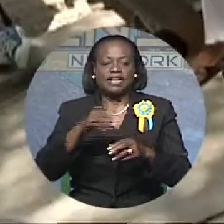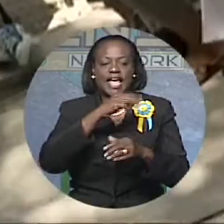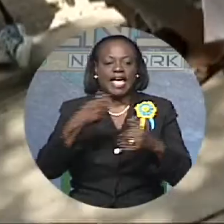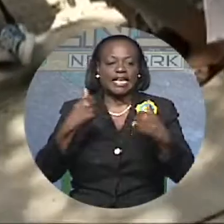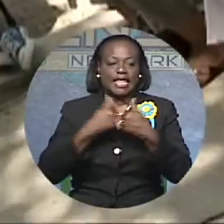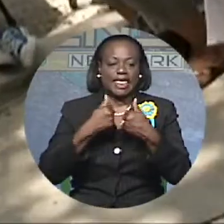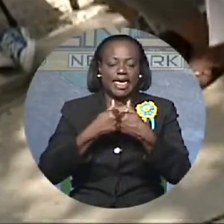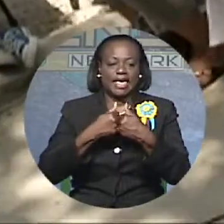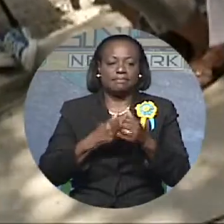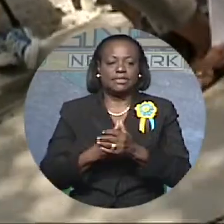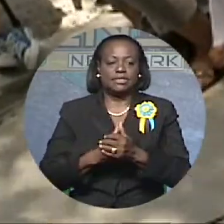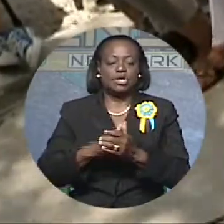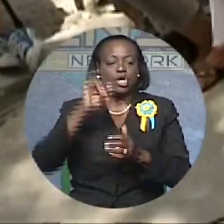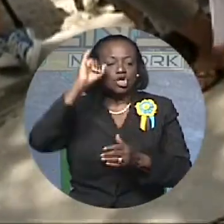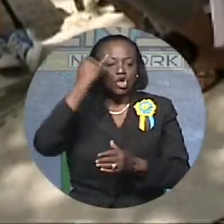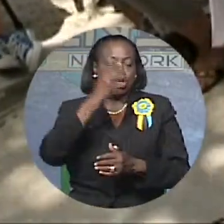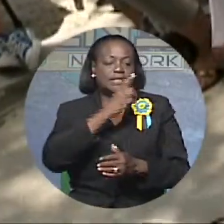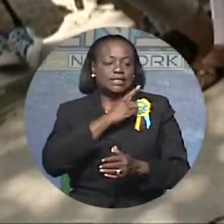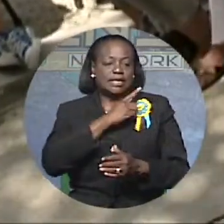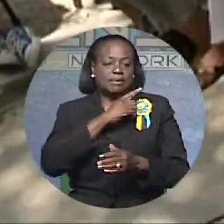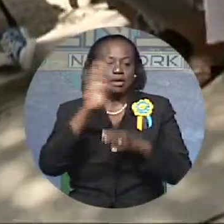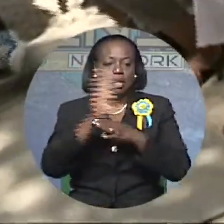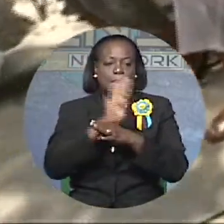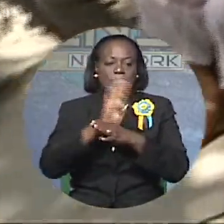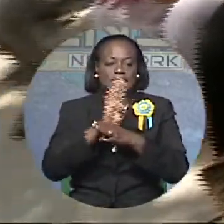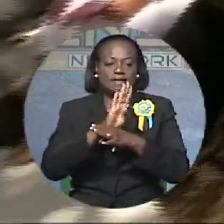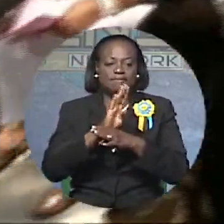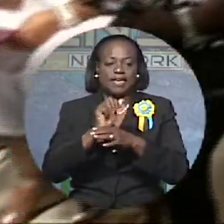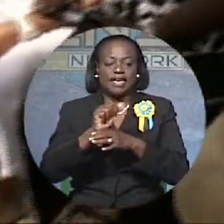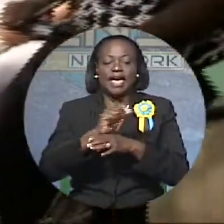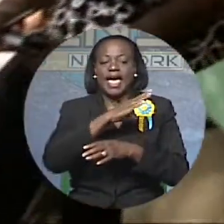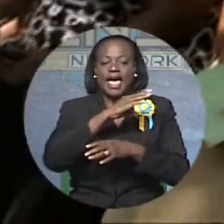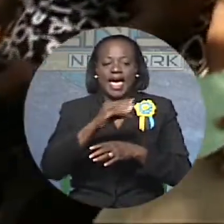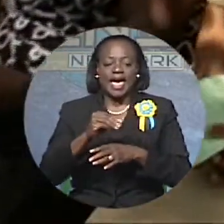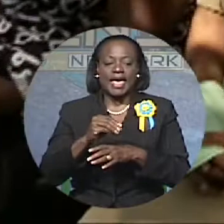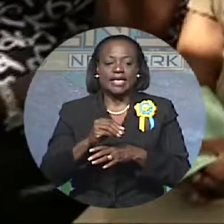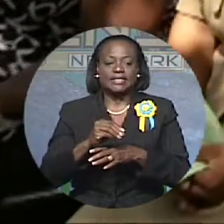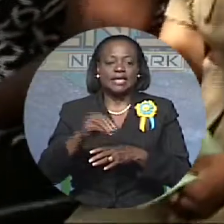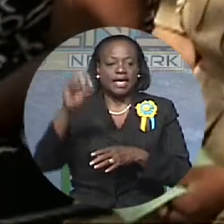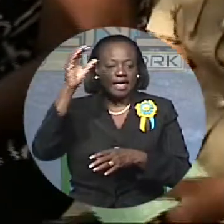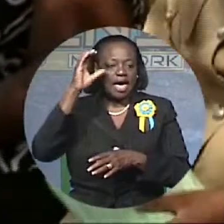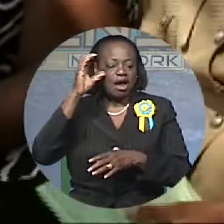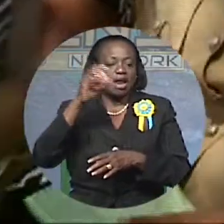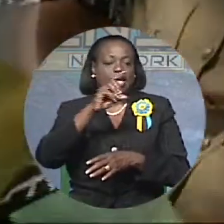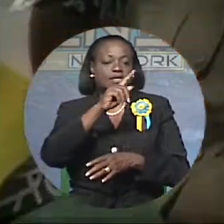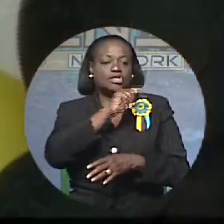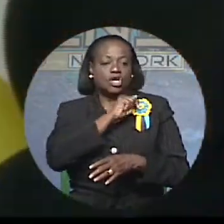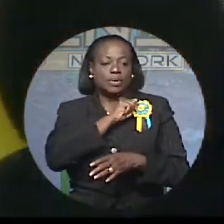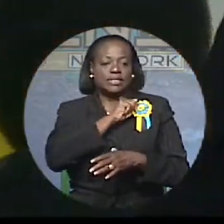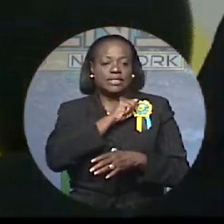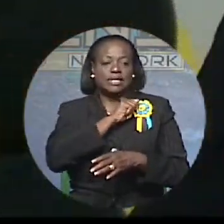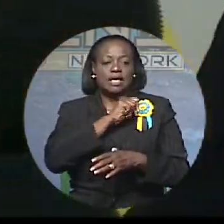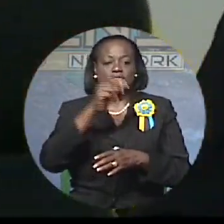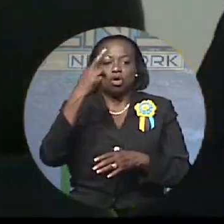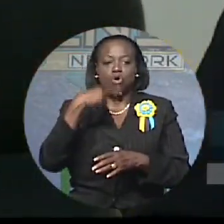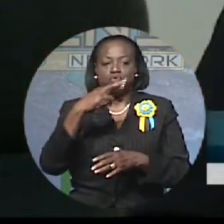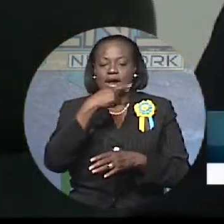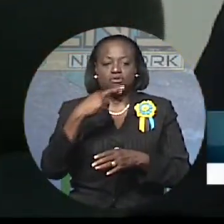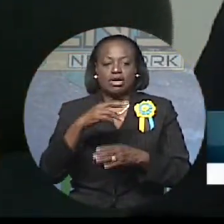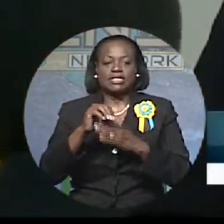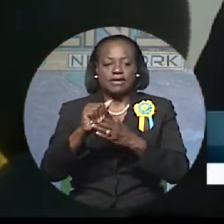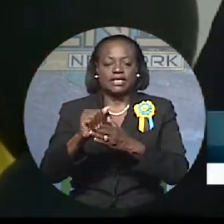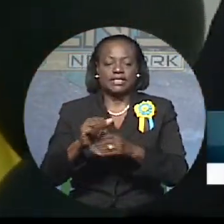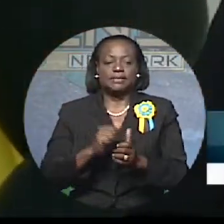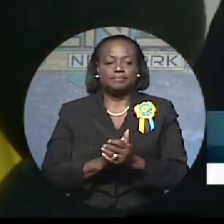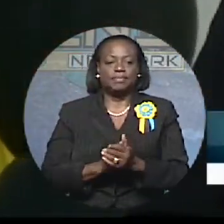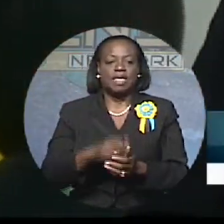Chargé d'Affaires John Dinkelman and Bahamas Red Cross Director Caroline Turnquest. The embassy reached out